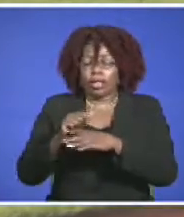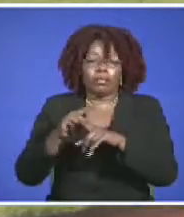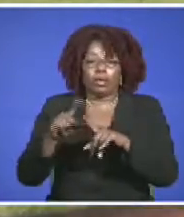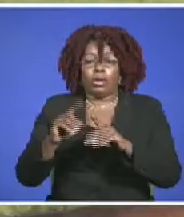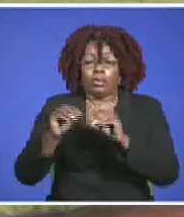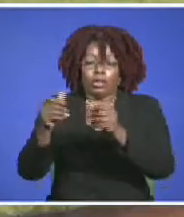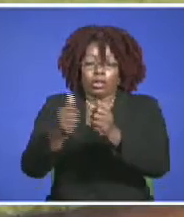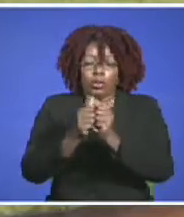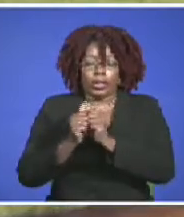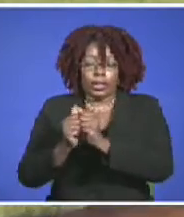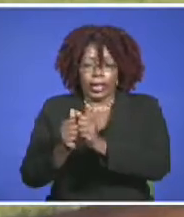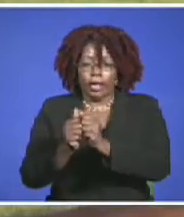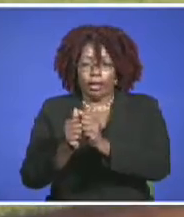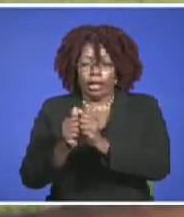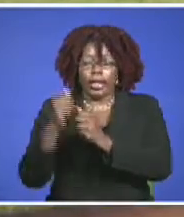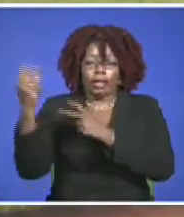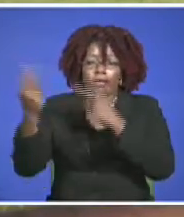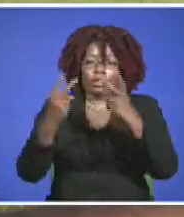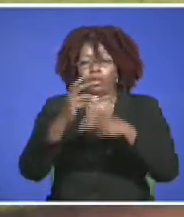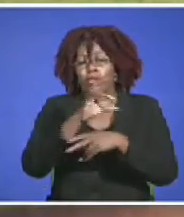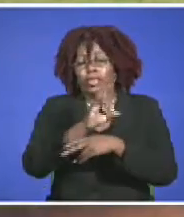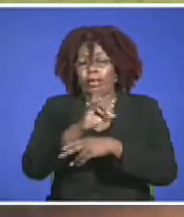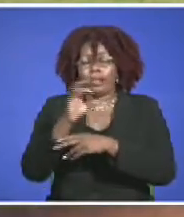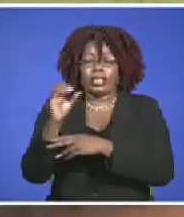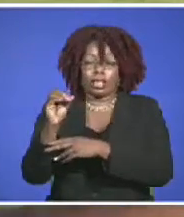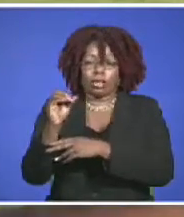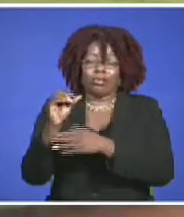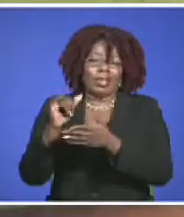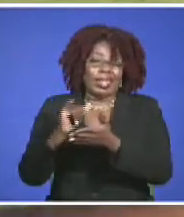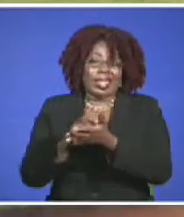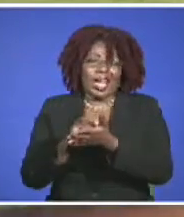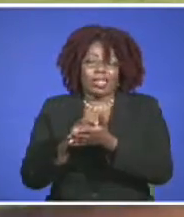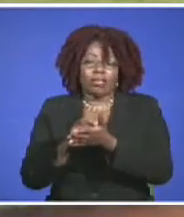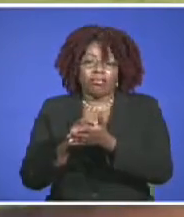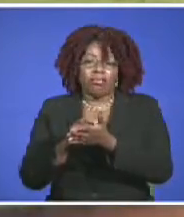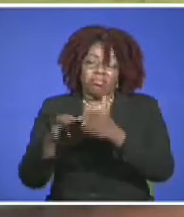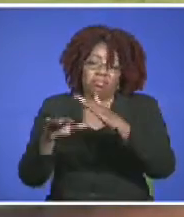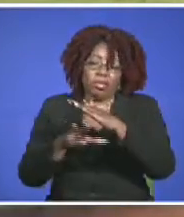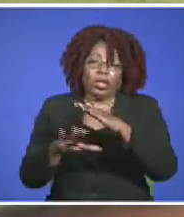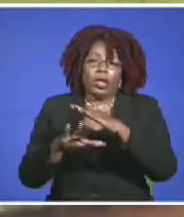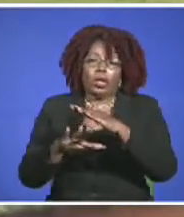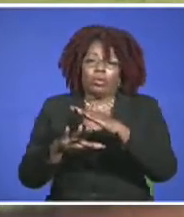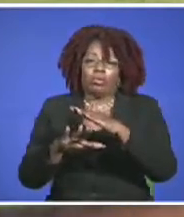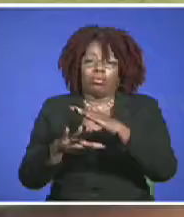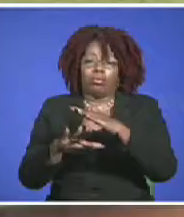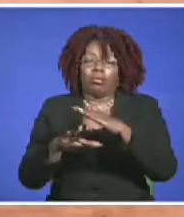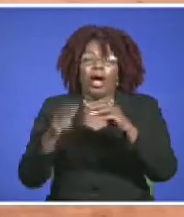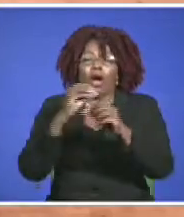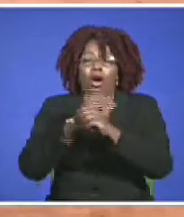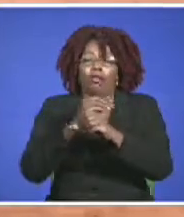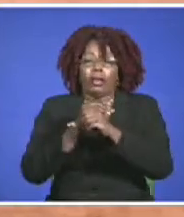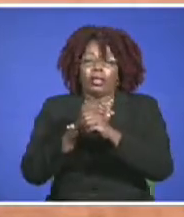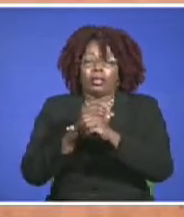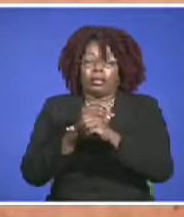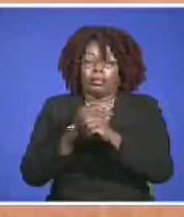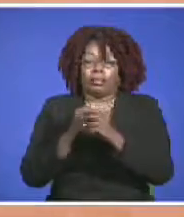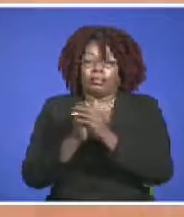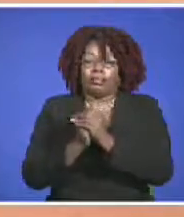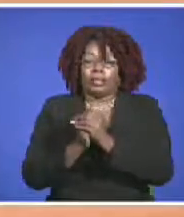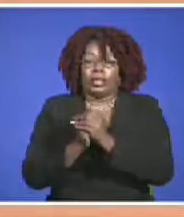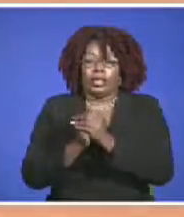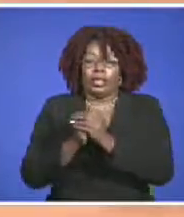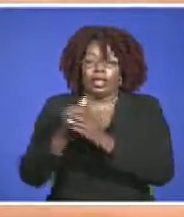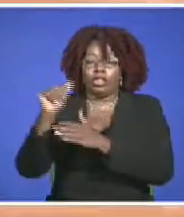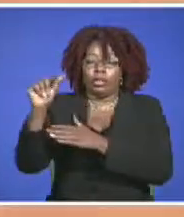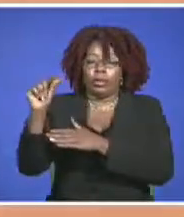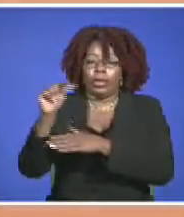put it together and pull off a victory 7-0. But I mean, that's far below our offensive potential. President of the